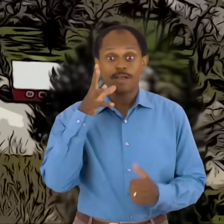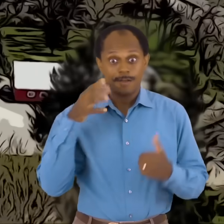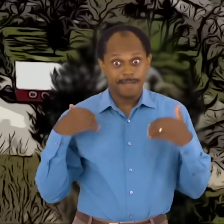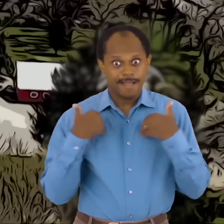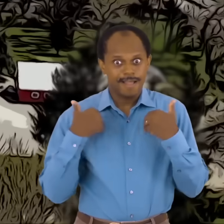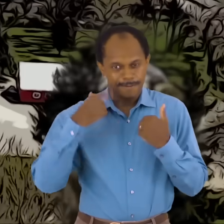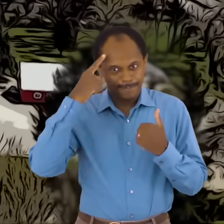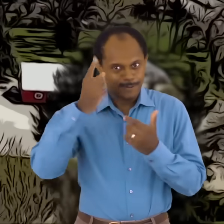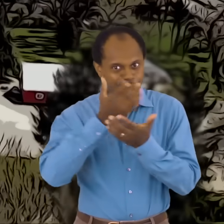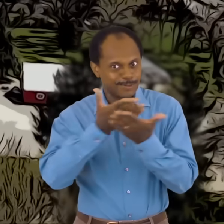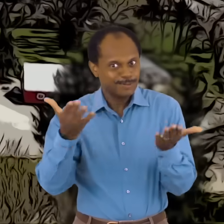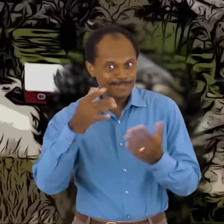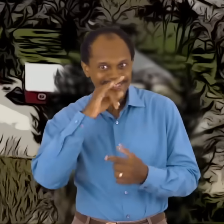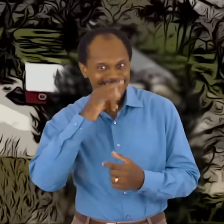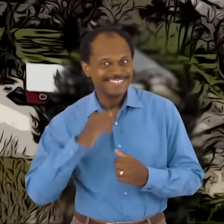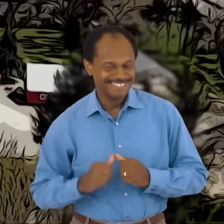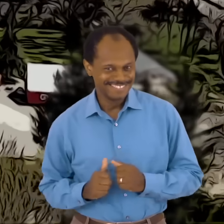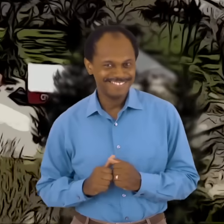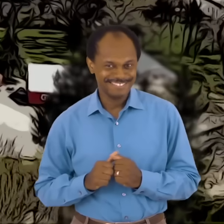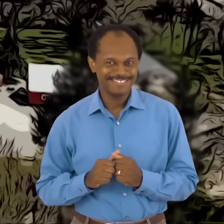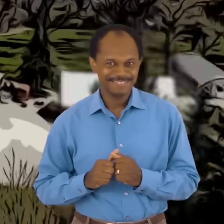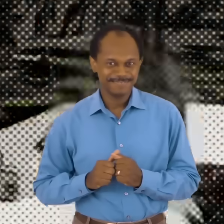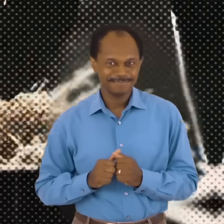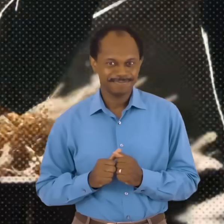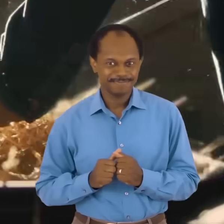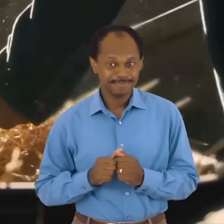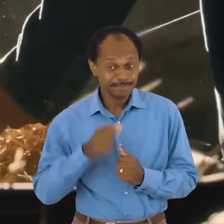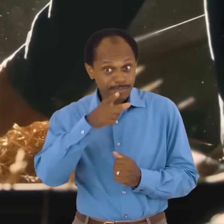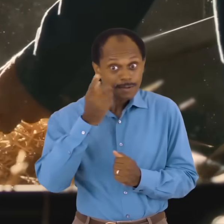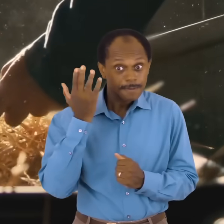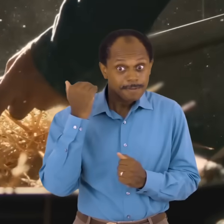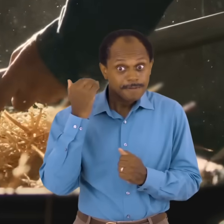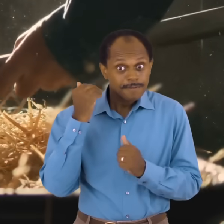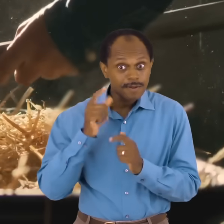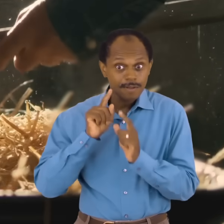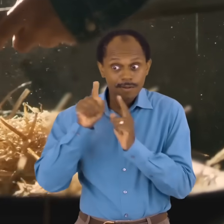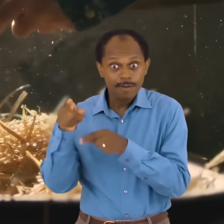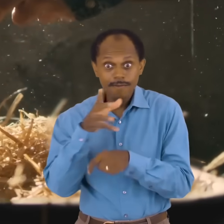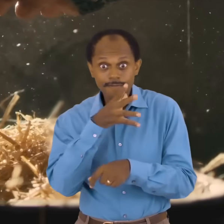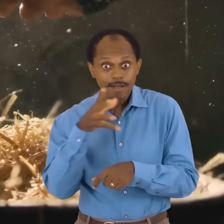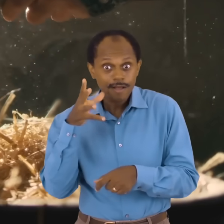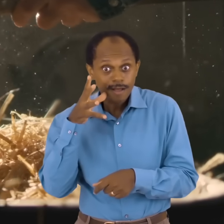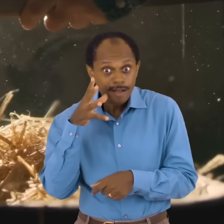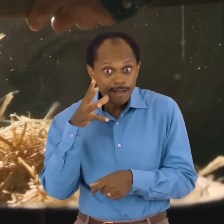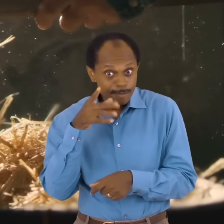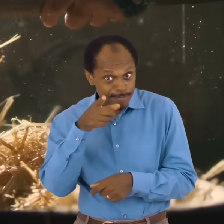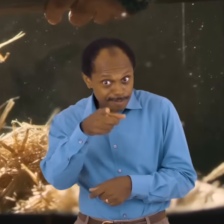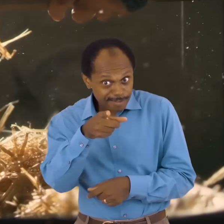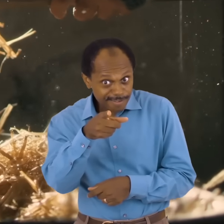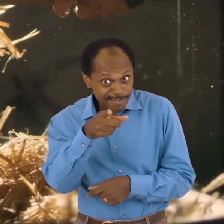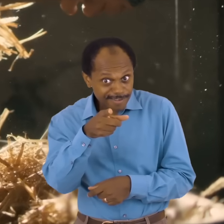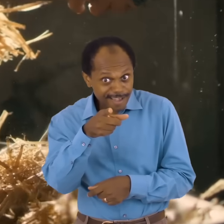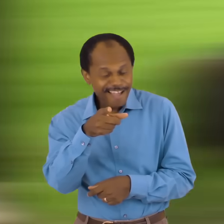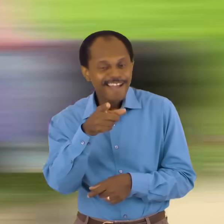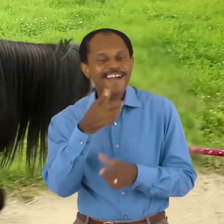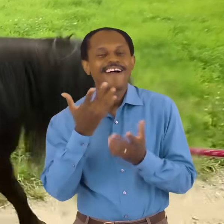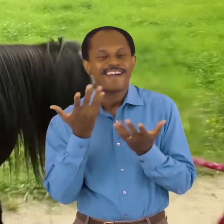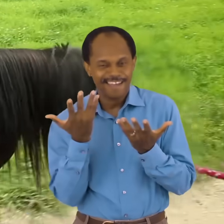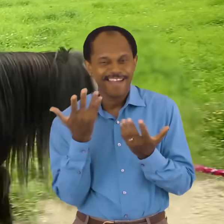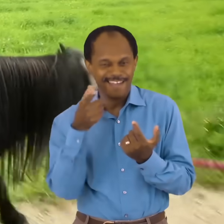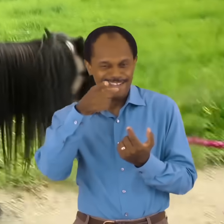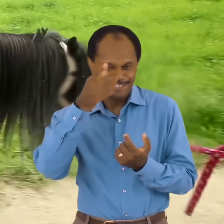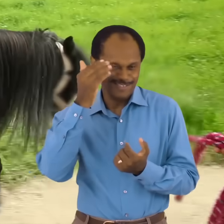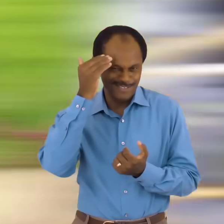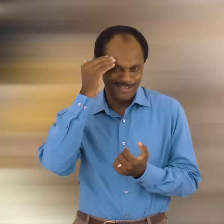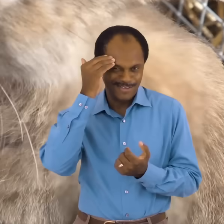farm animals for kids have you ever visited a farm if